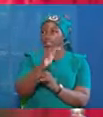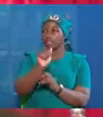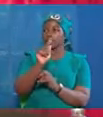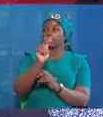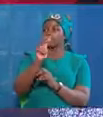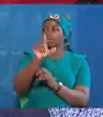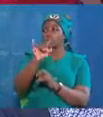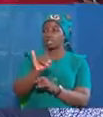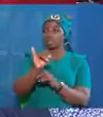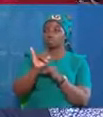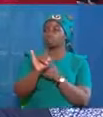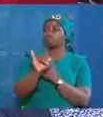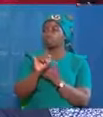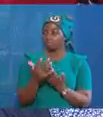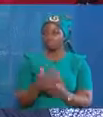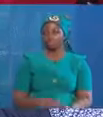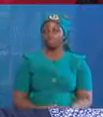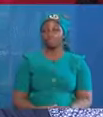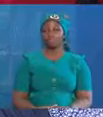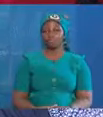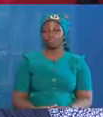Atuori. Say away to Francis Atuori.